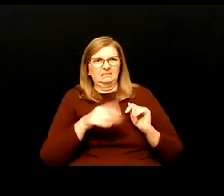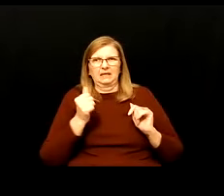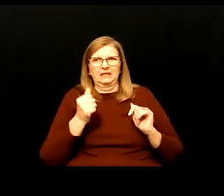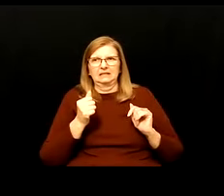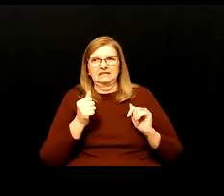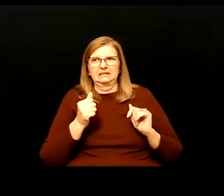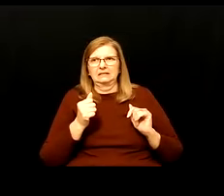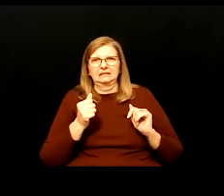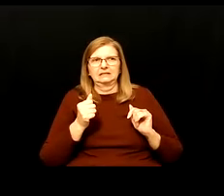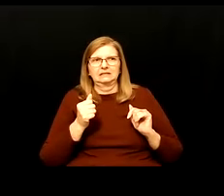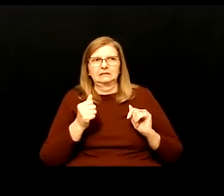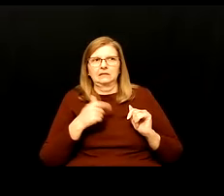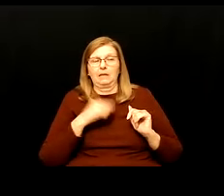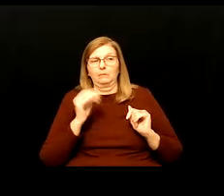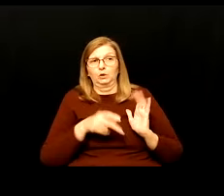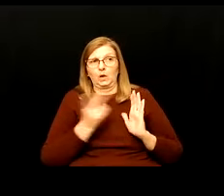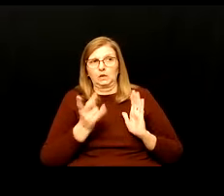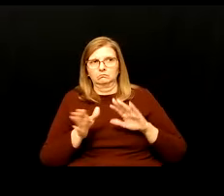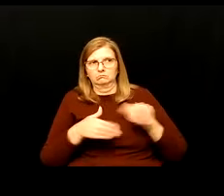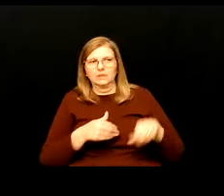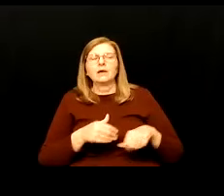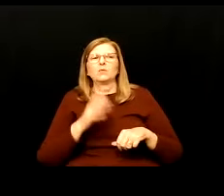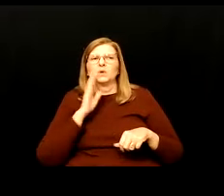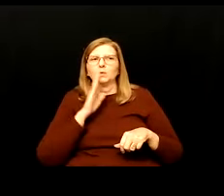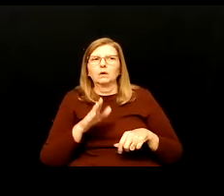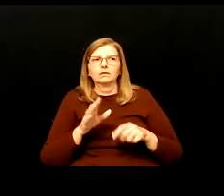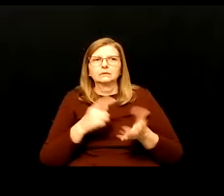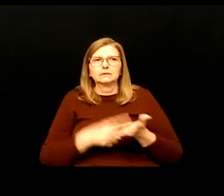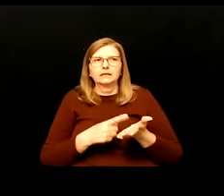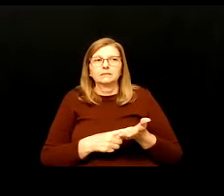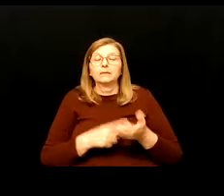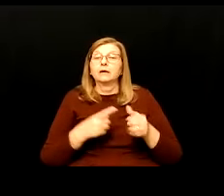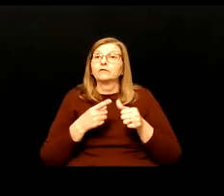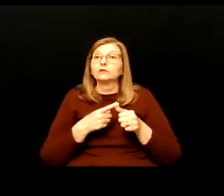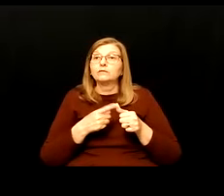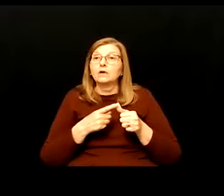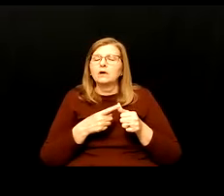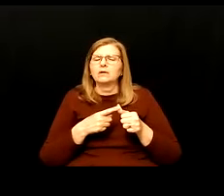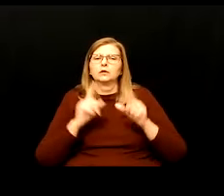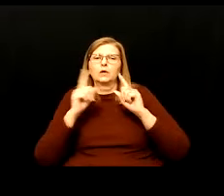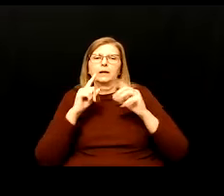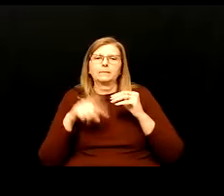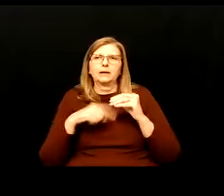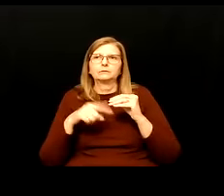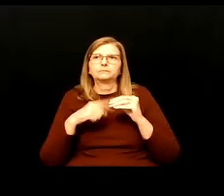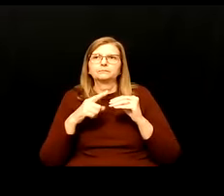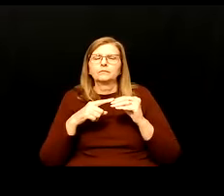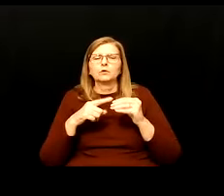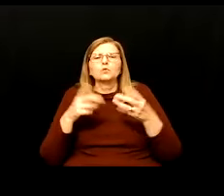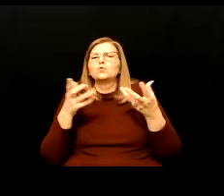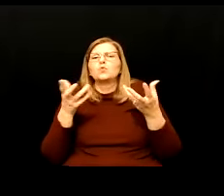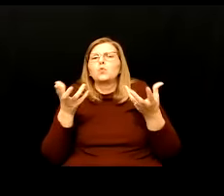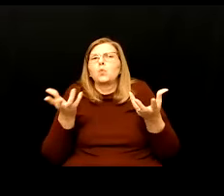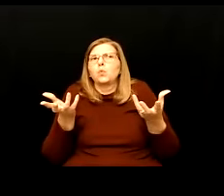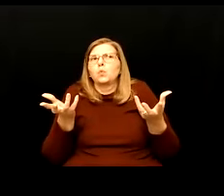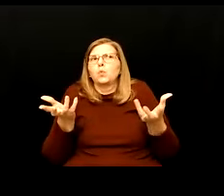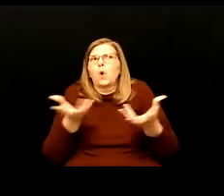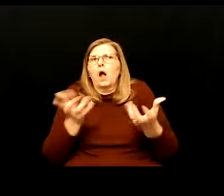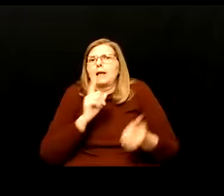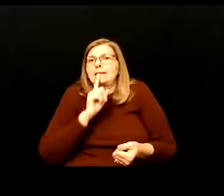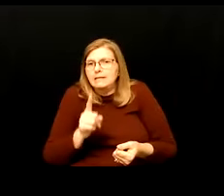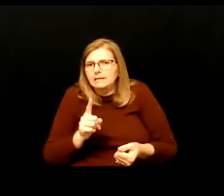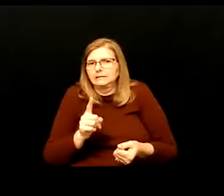it in twice. And so we will go through this. But first of all, we want to talk about what is